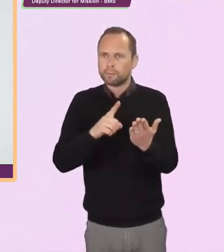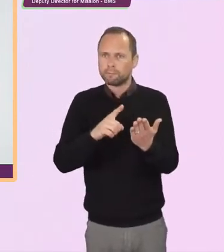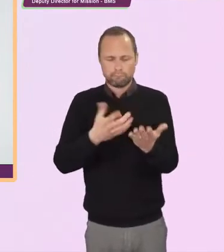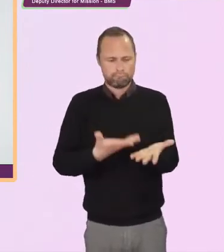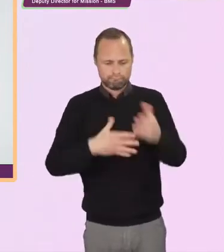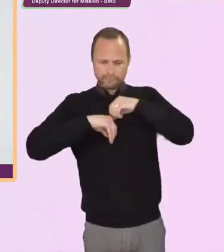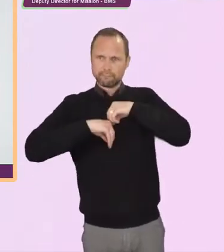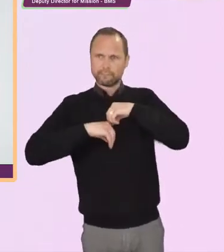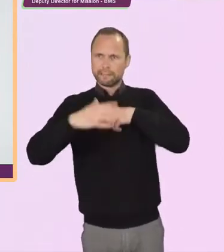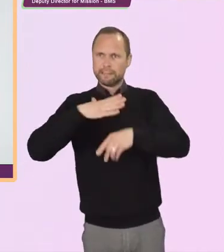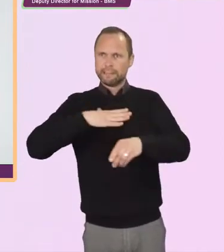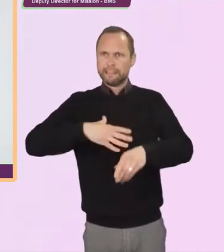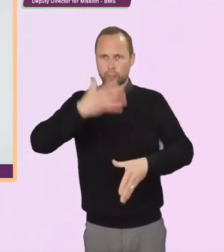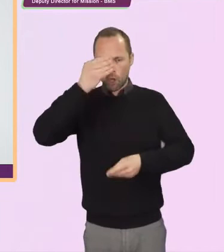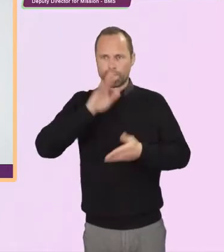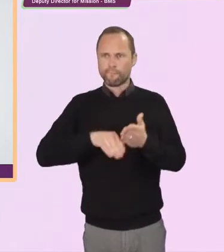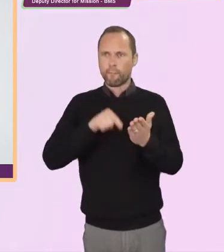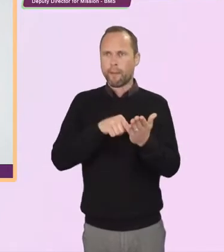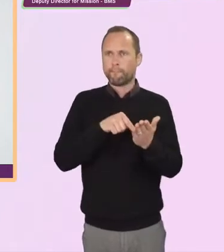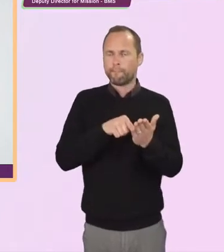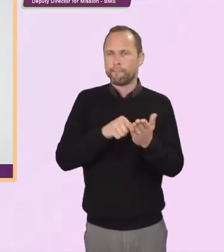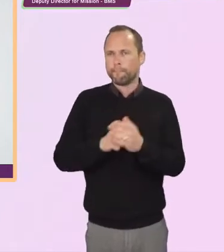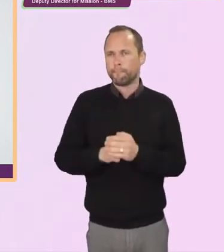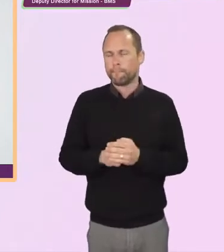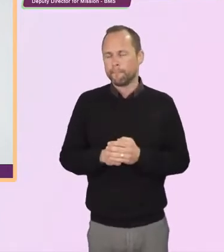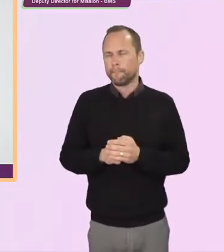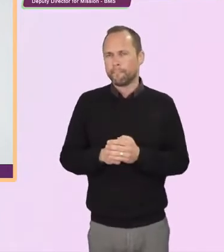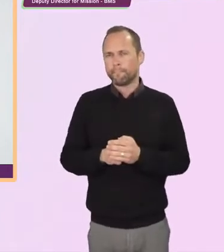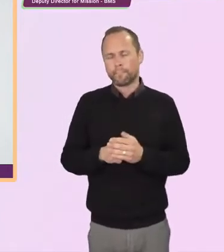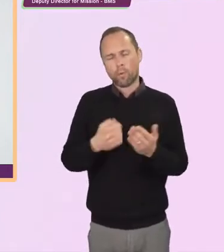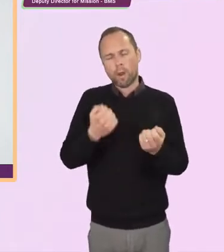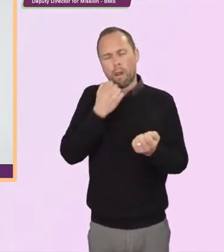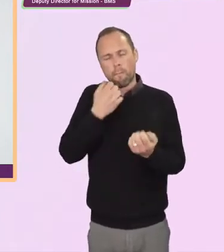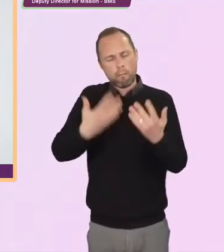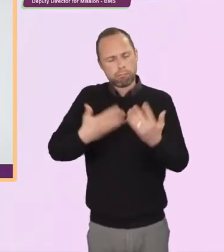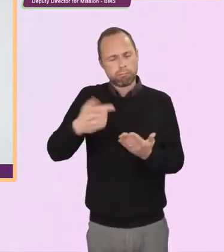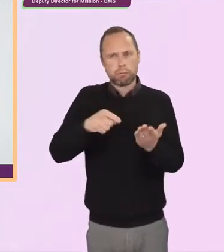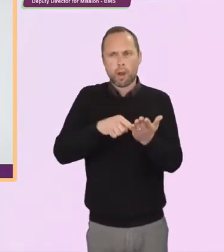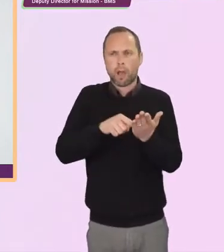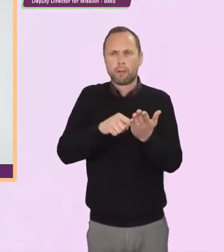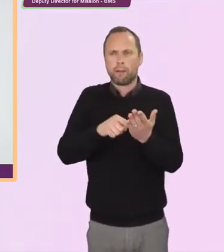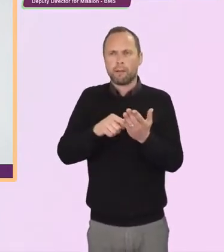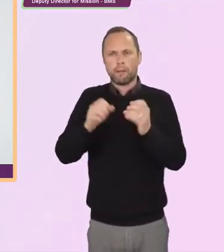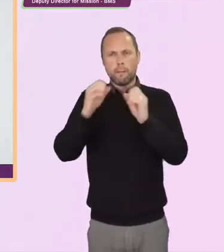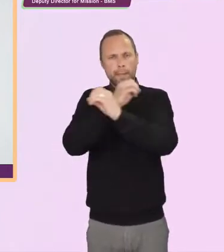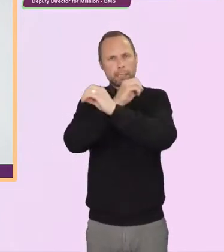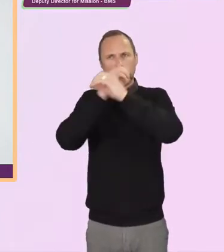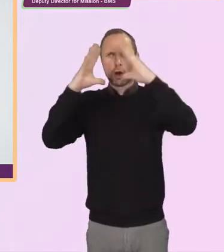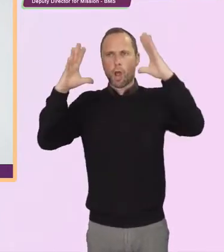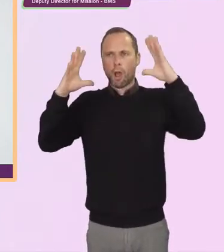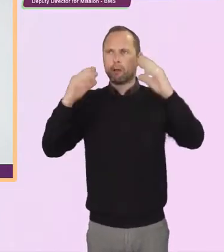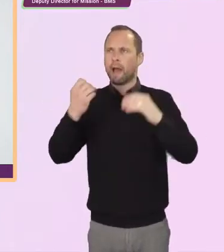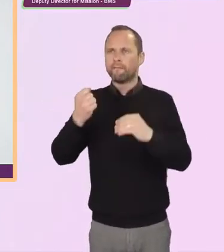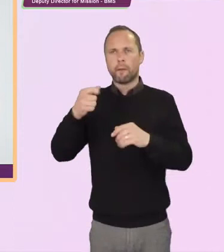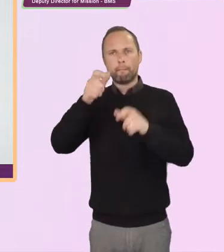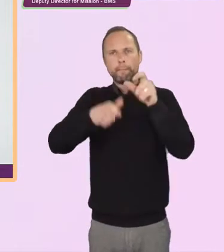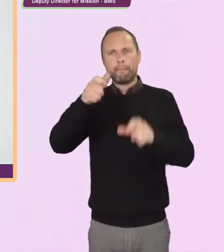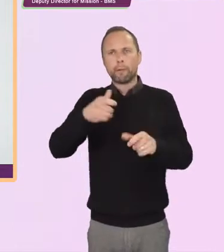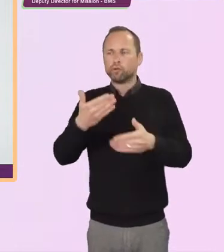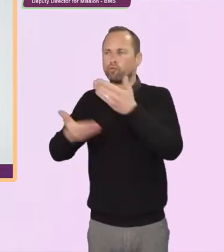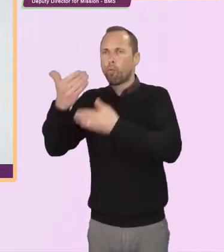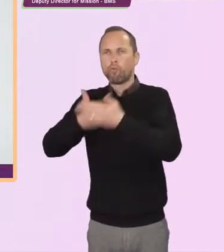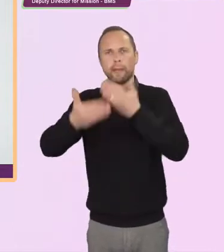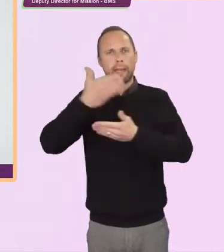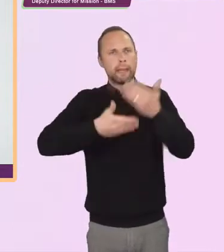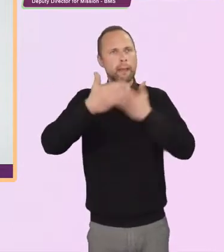look at the numbers, what they really are a collage. It's like looking at a collage picture made up of many individual stories. So